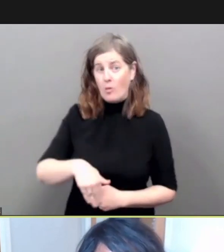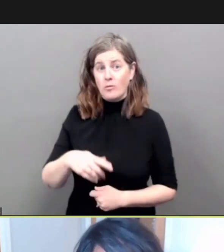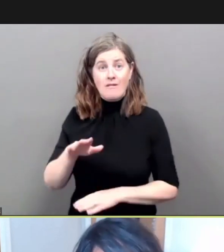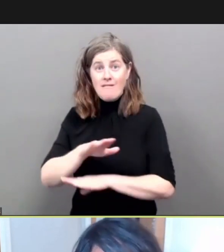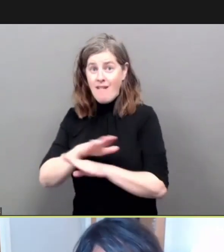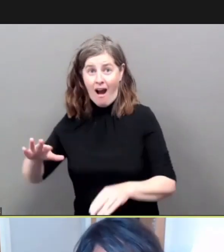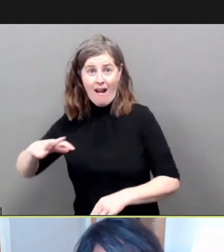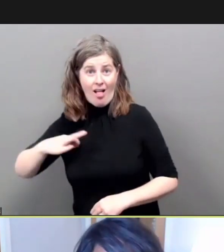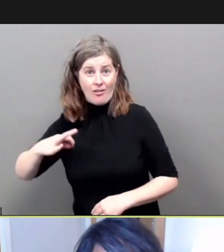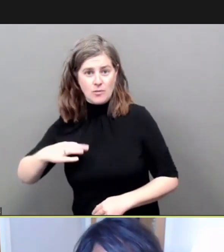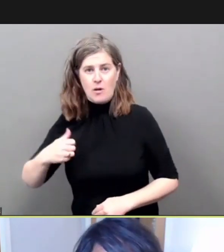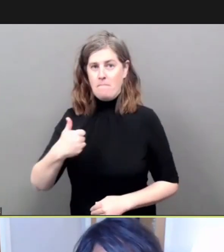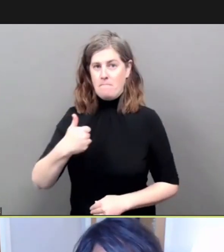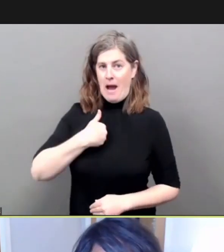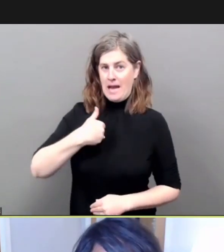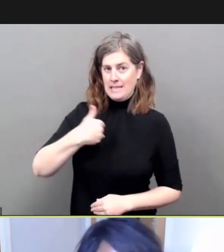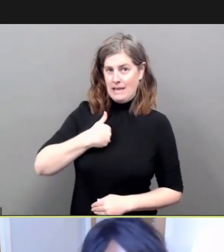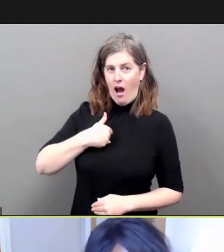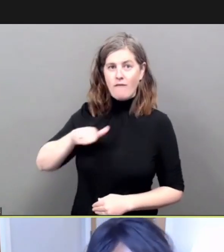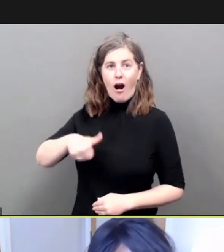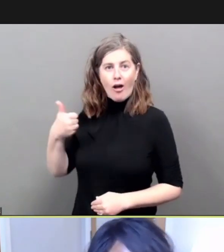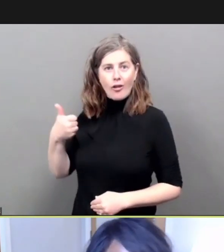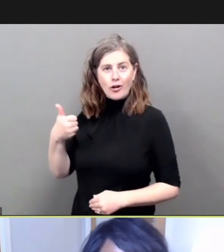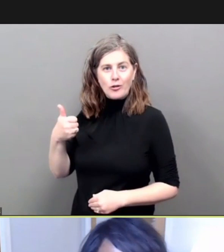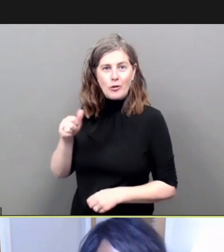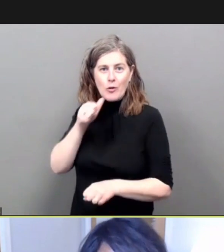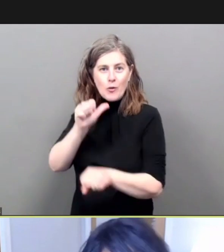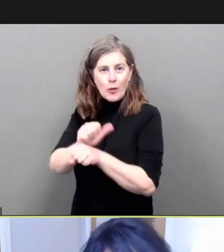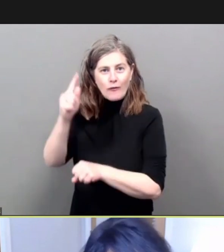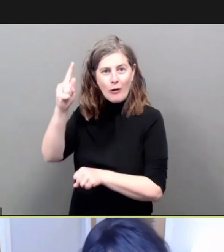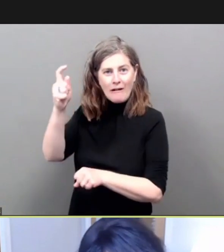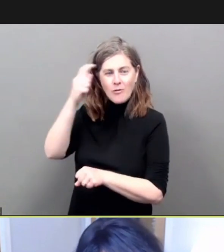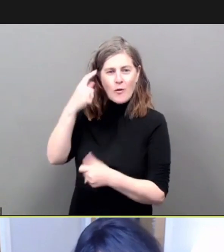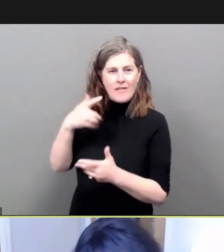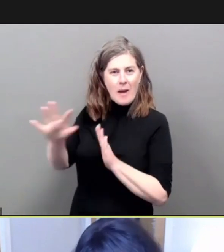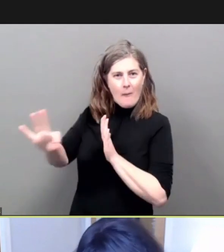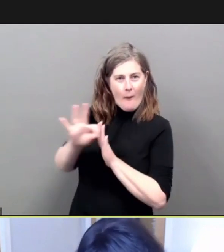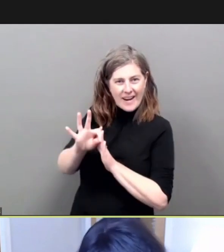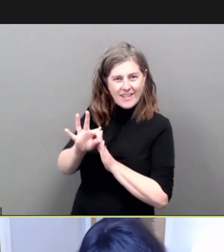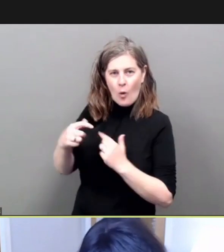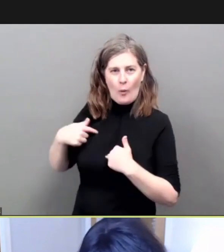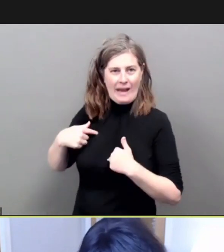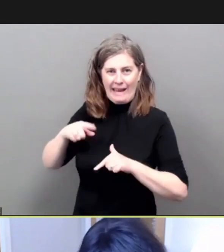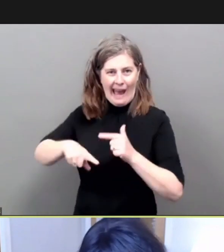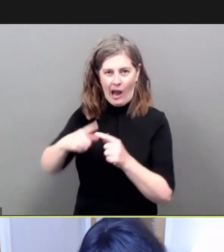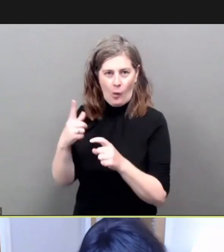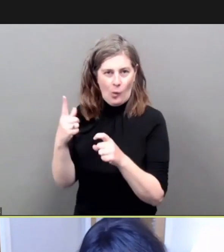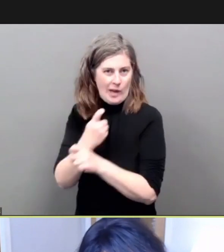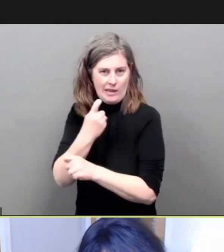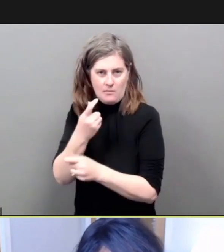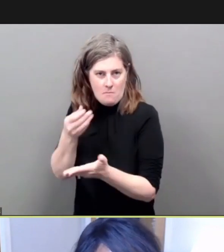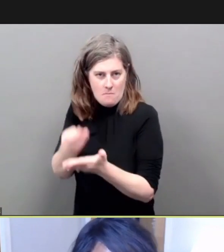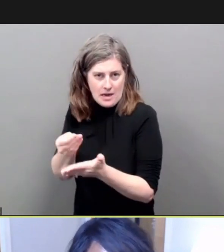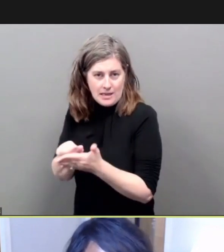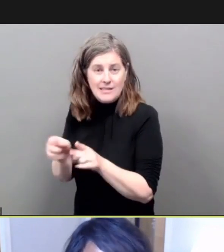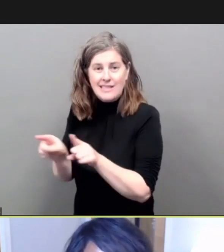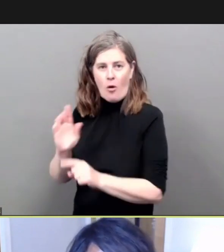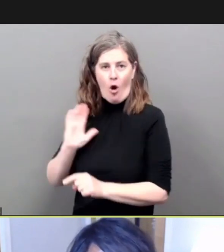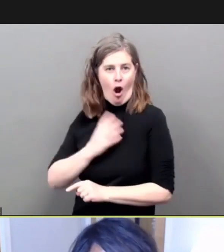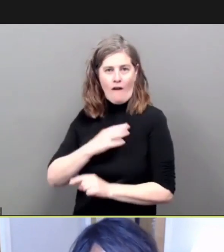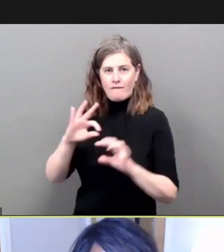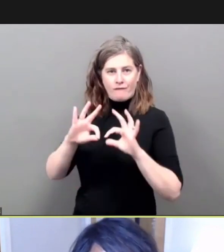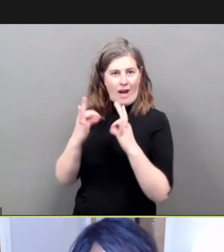and that would be myself and other GovX employees who've been appointed. We're not eligible, nor are members of our